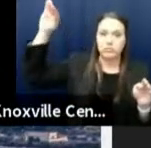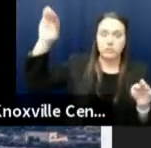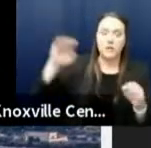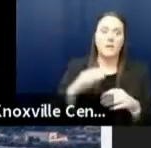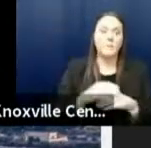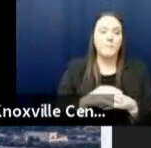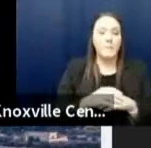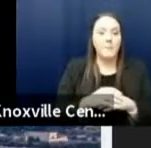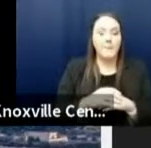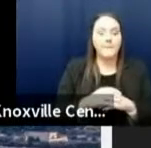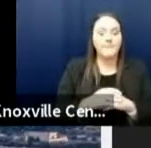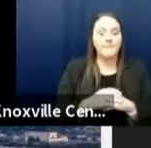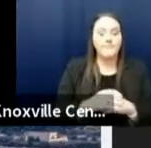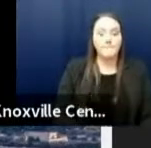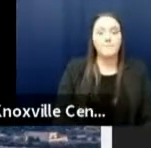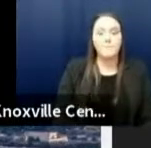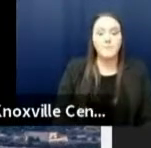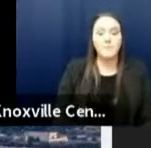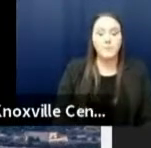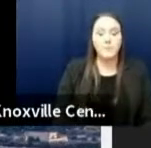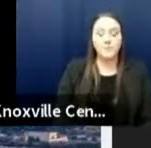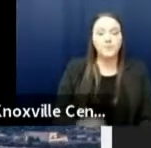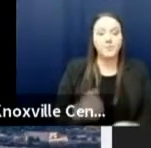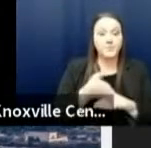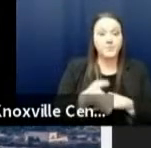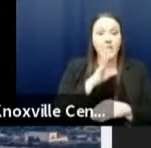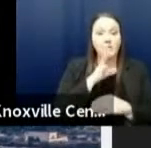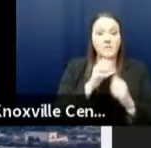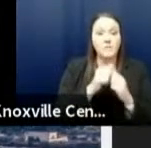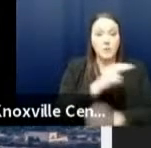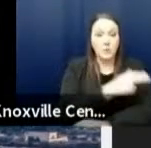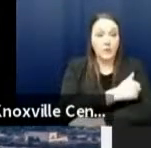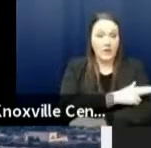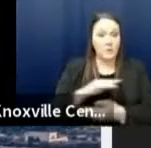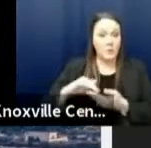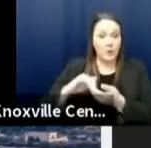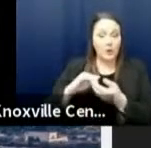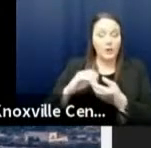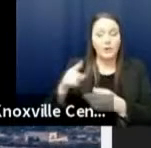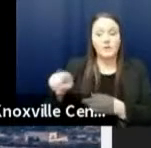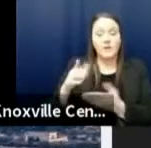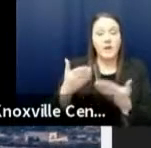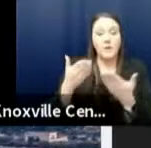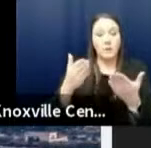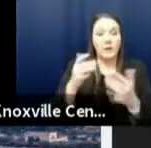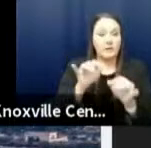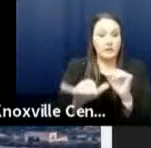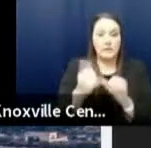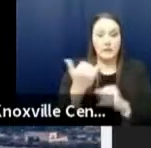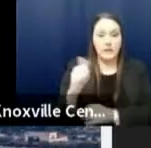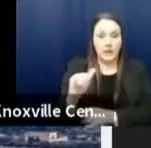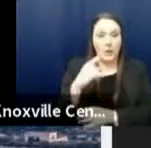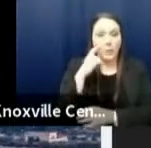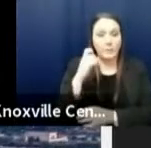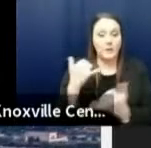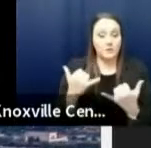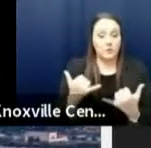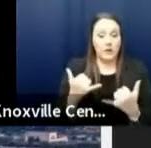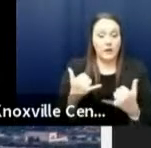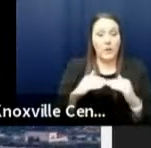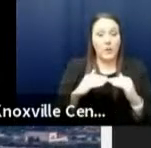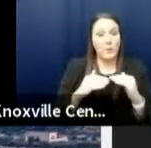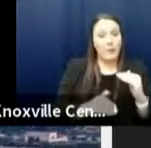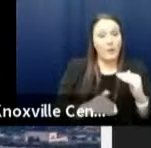before. After speaking with our hospital partners, they have recommended that the benchmark remain yellow because they are currently below